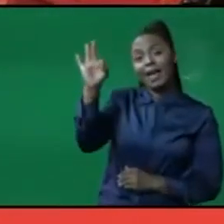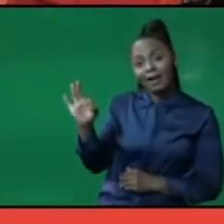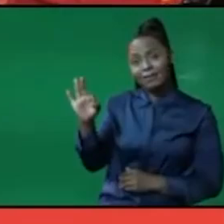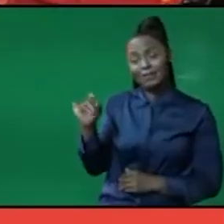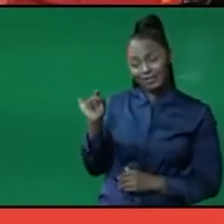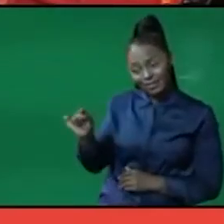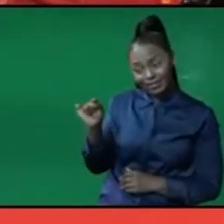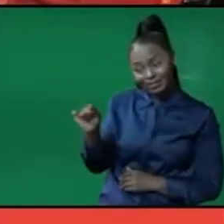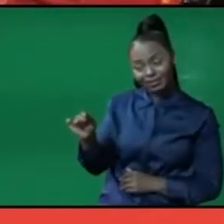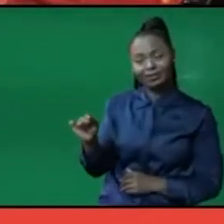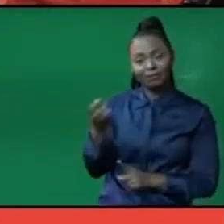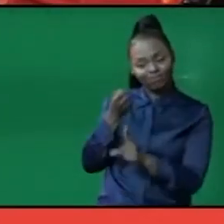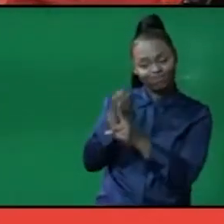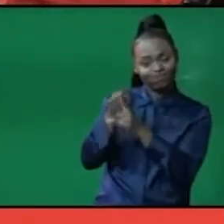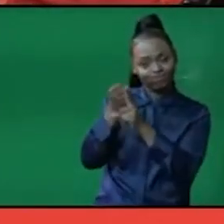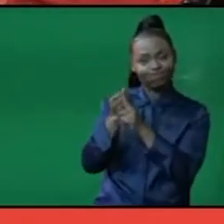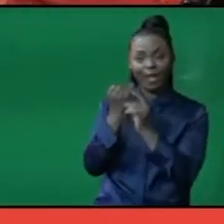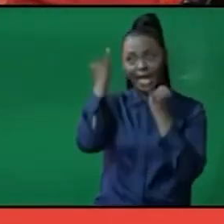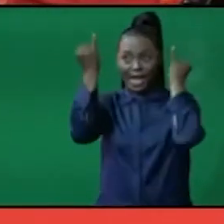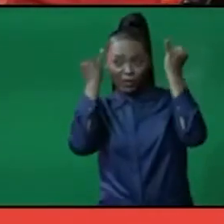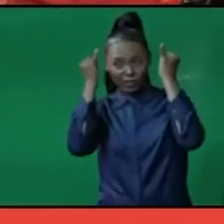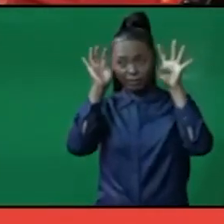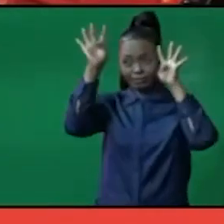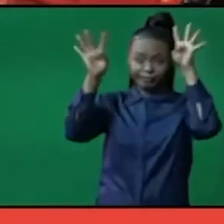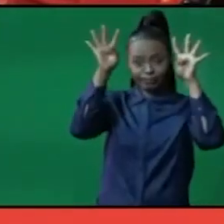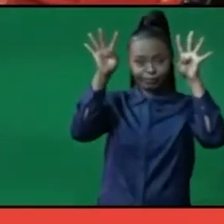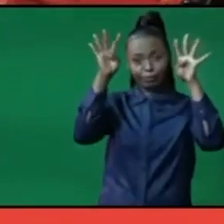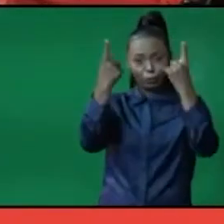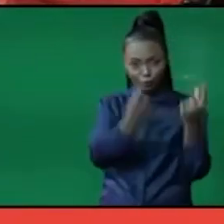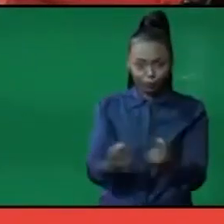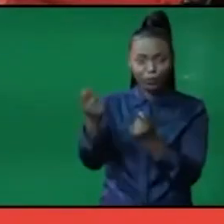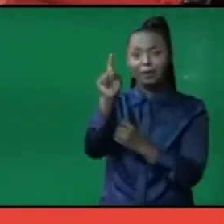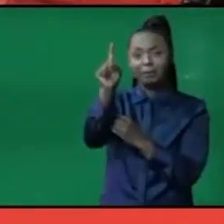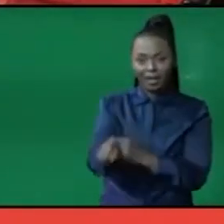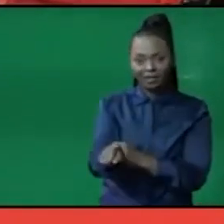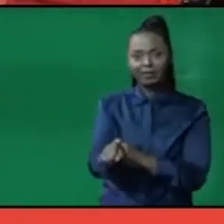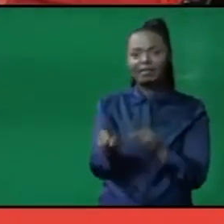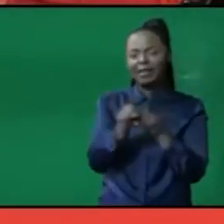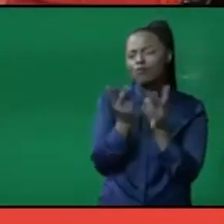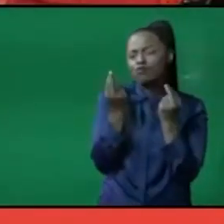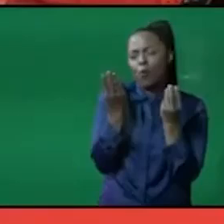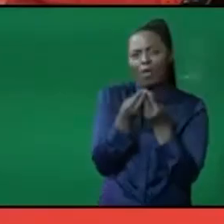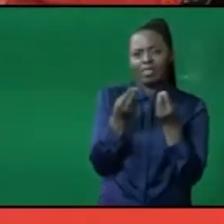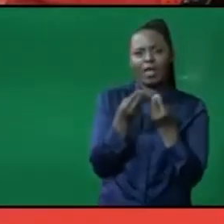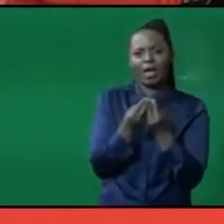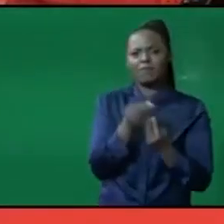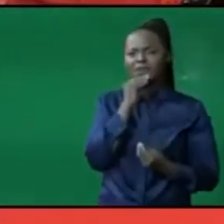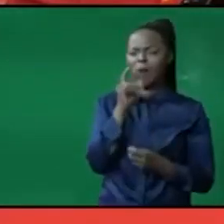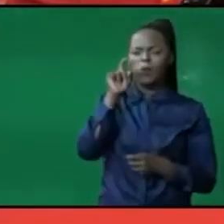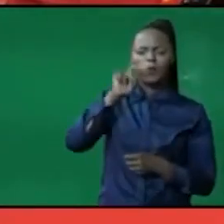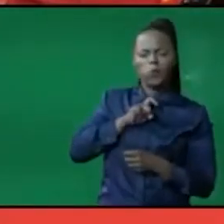be innovative. We need EFF to be the new thing. It must not operate